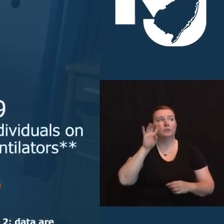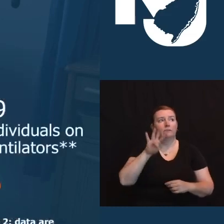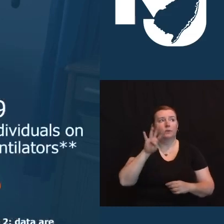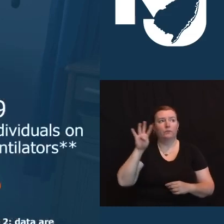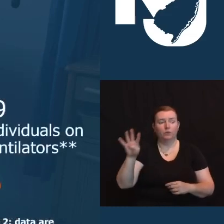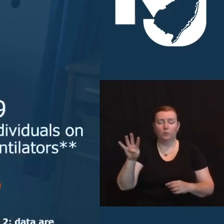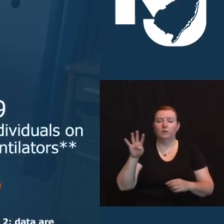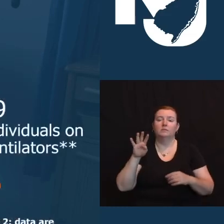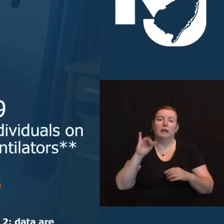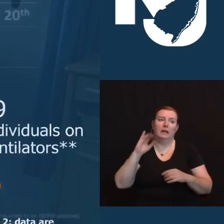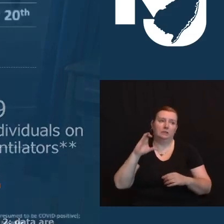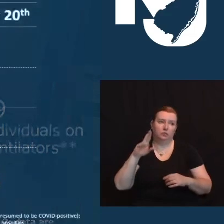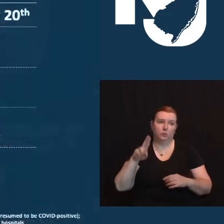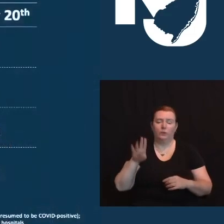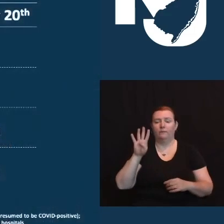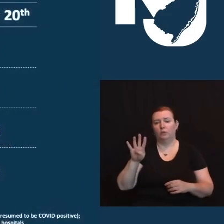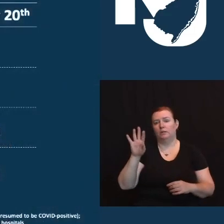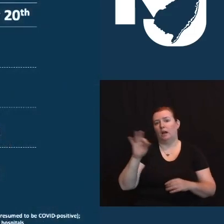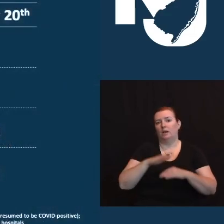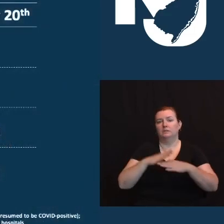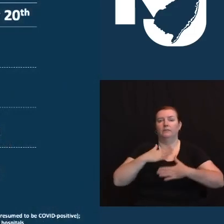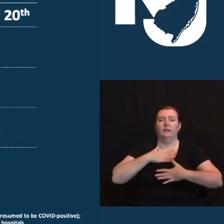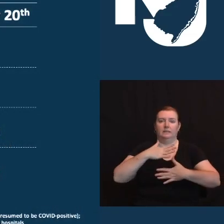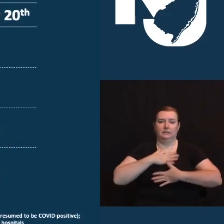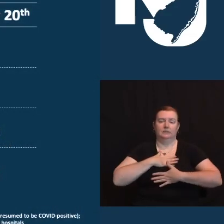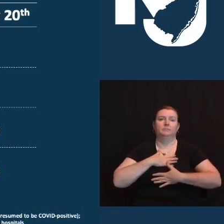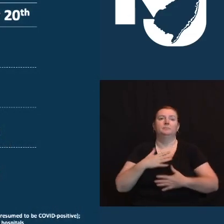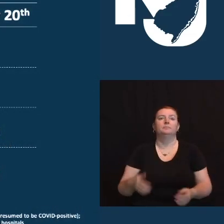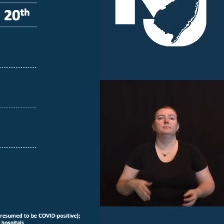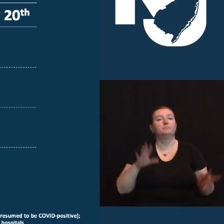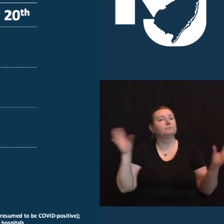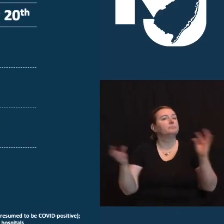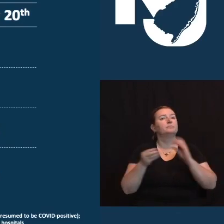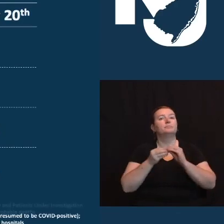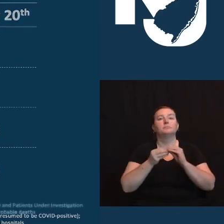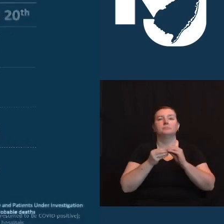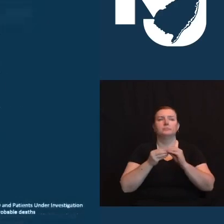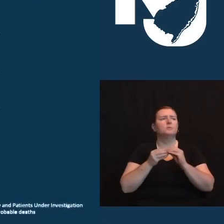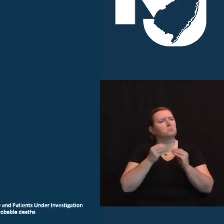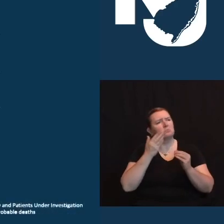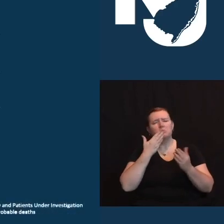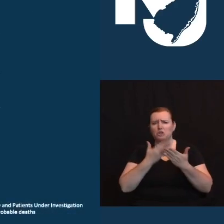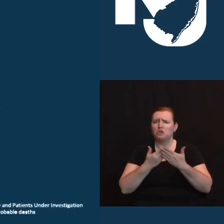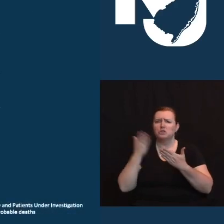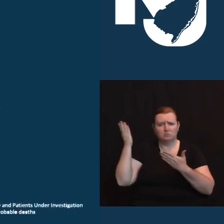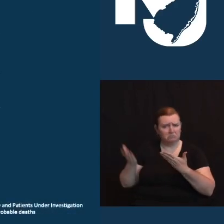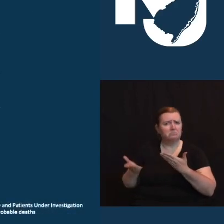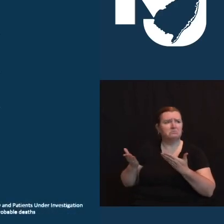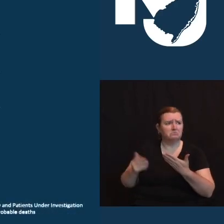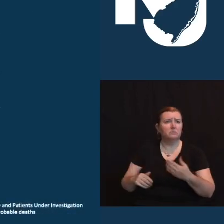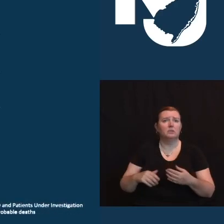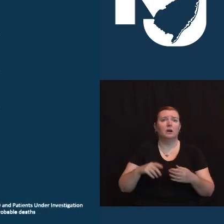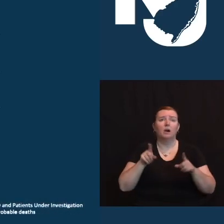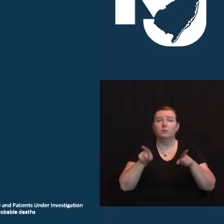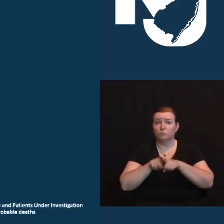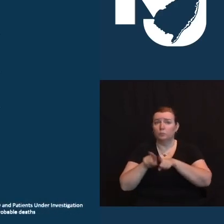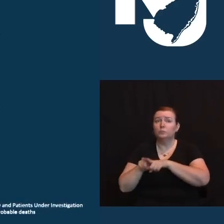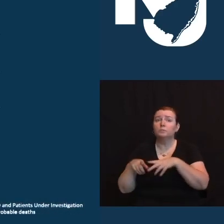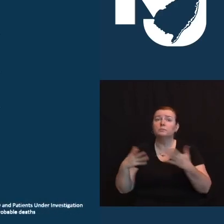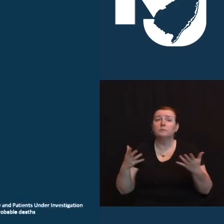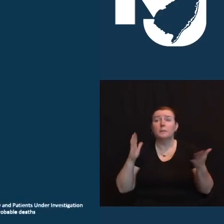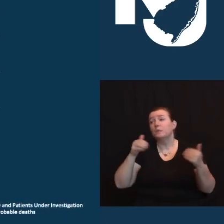were in use. Overall, the metrics within the system remain strongly positive, and we see separately that our national rankings